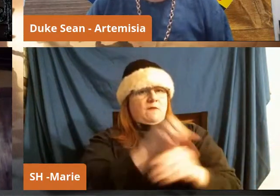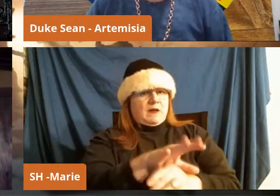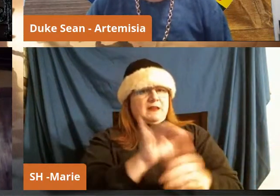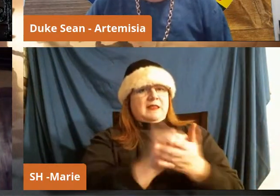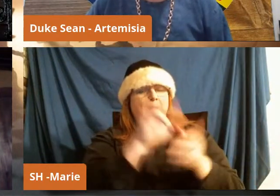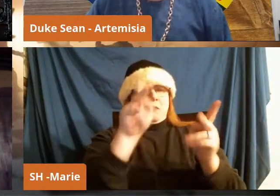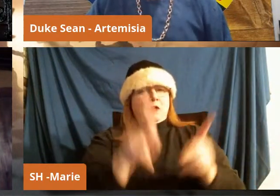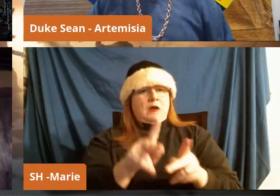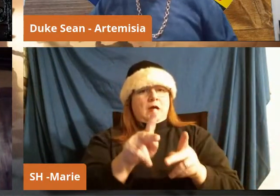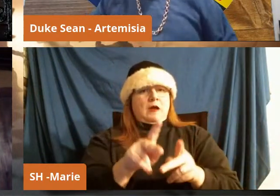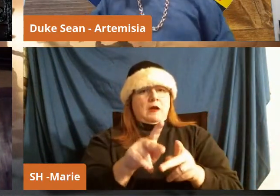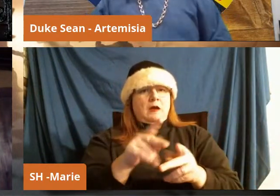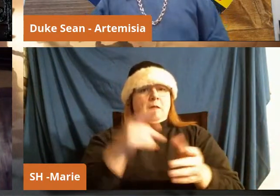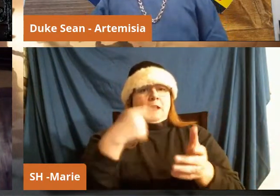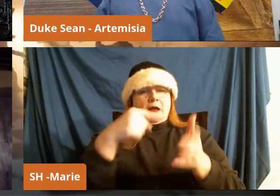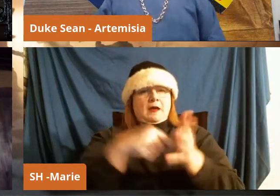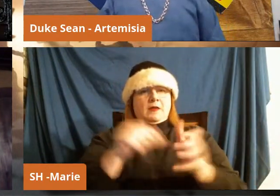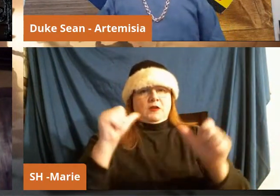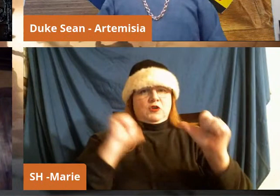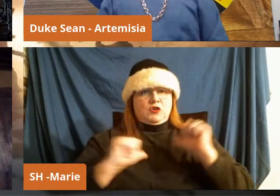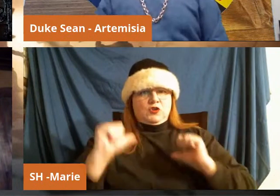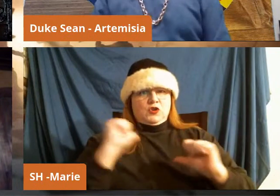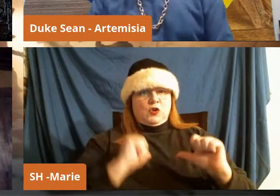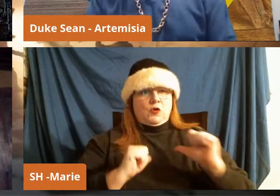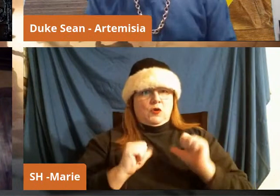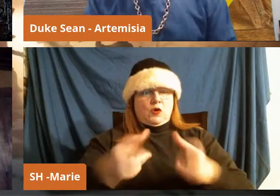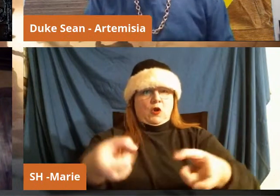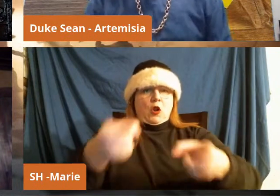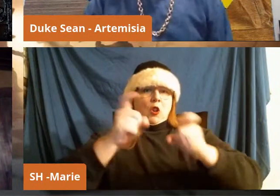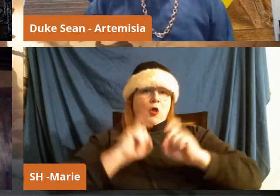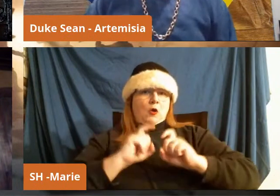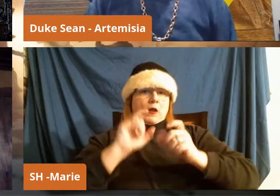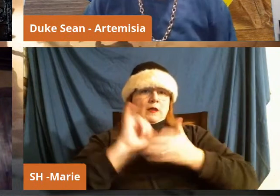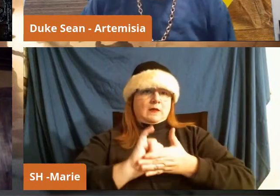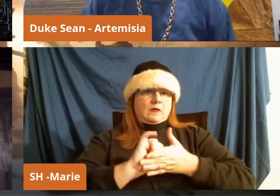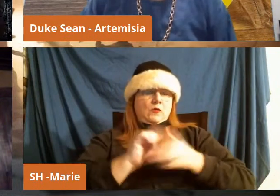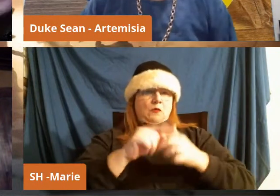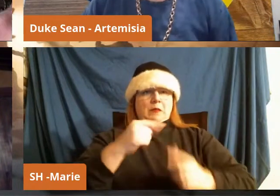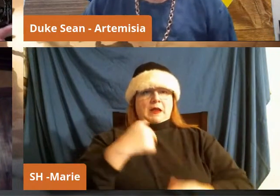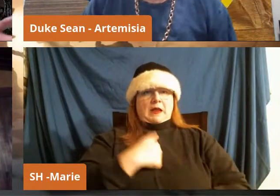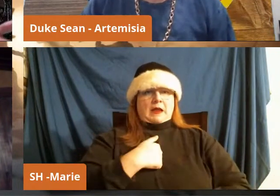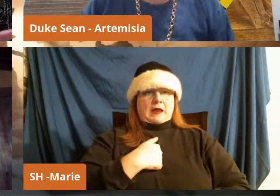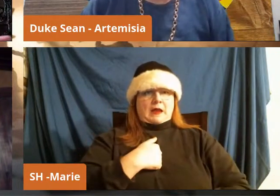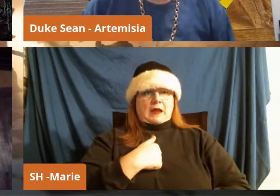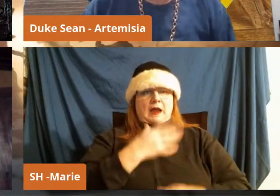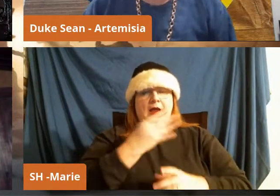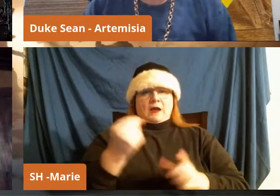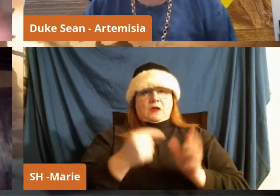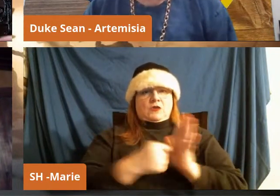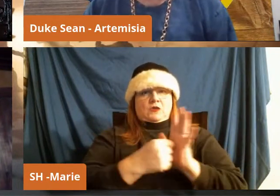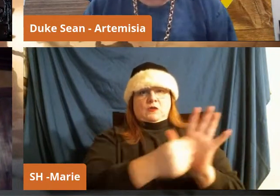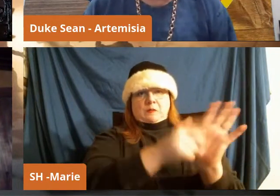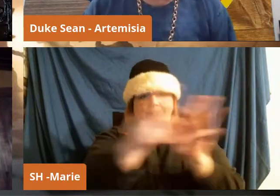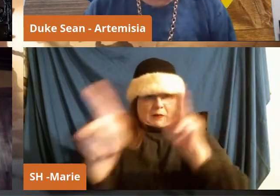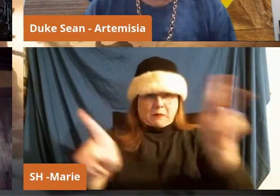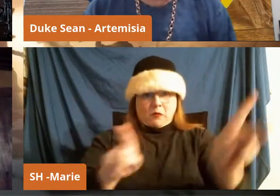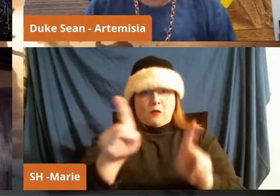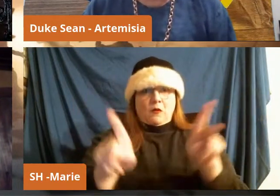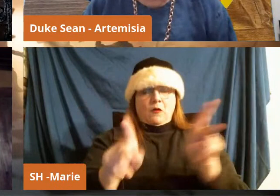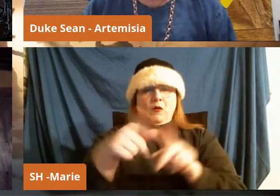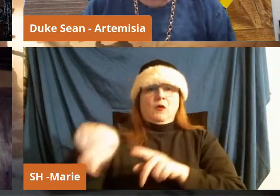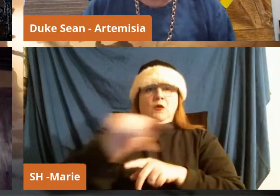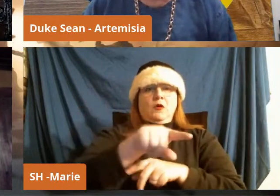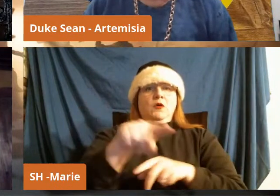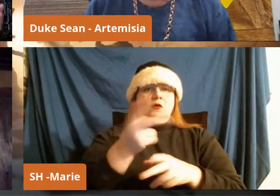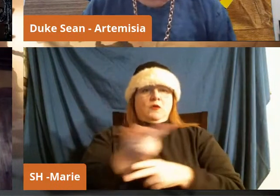So by being on this show, you have added, you're loaning your franchise to me and to this channel, right? And now obviously to you as well,